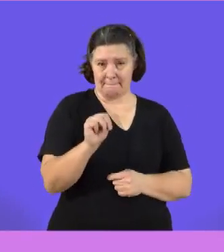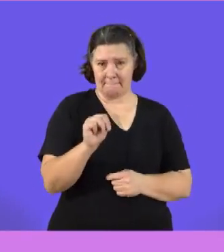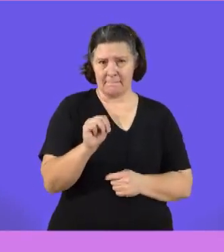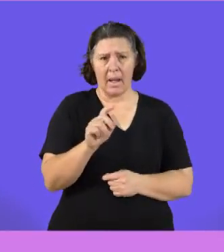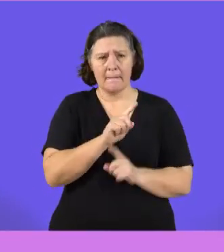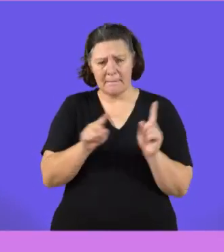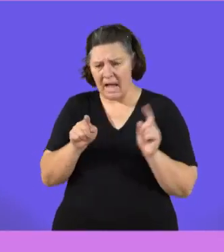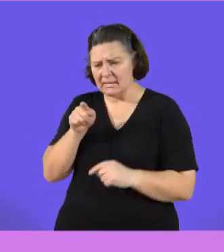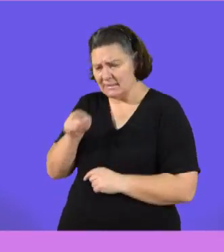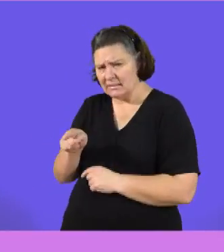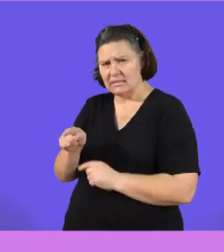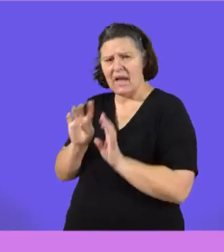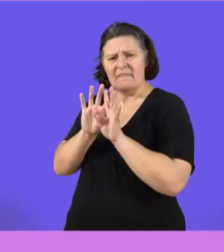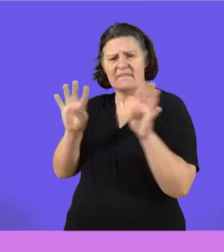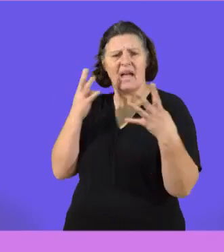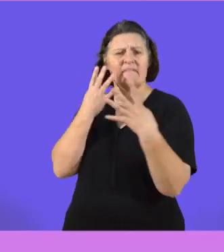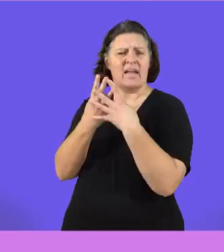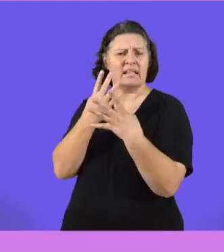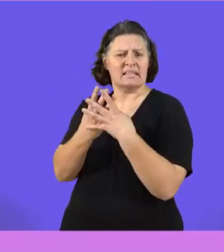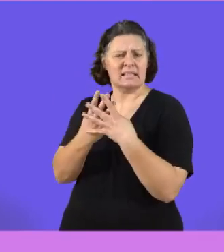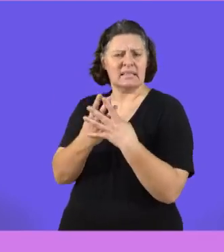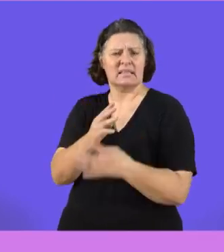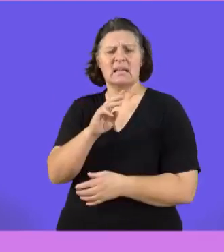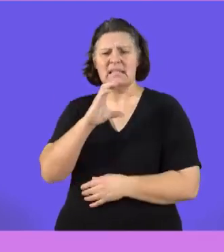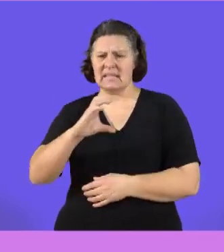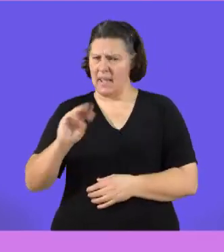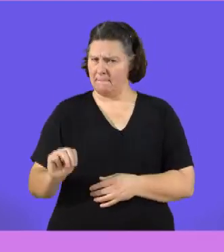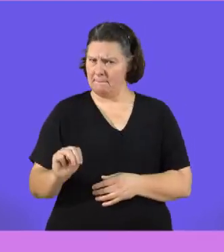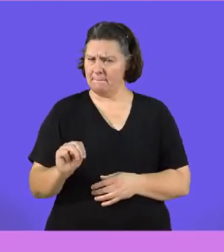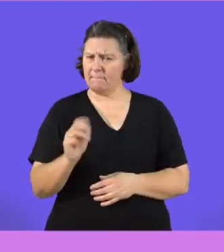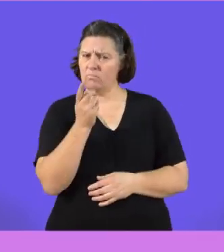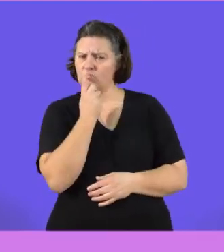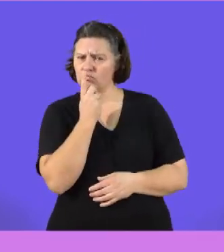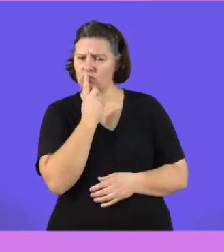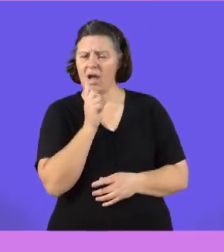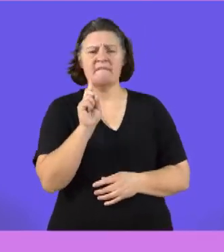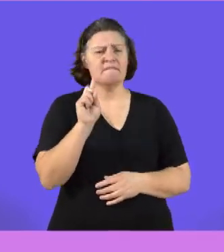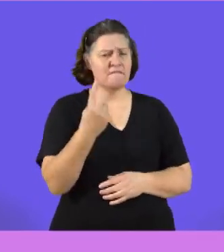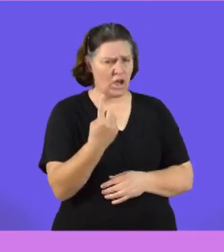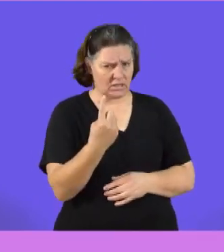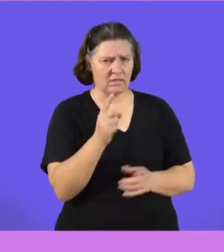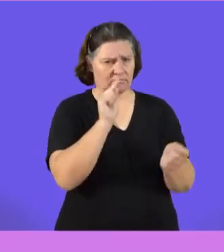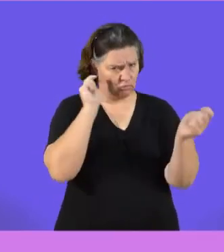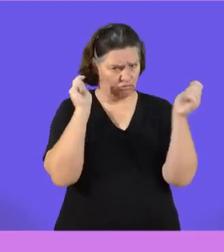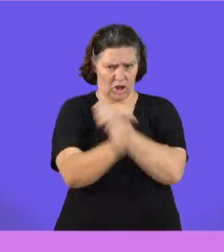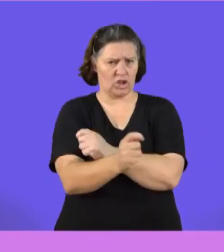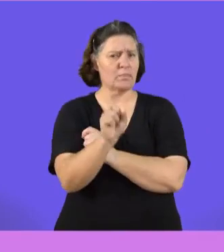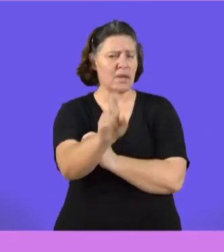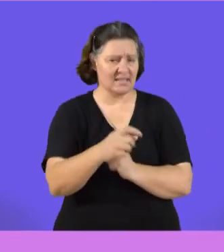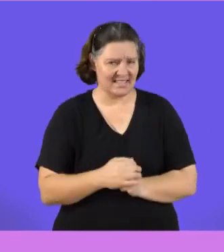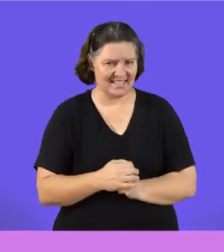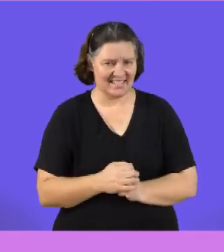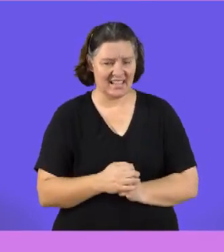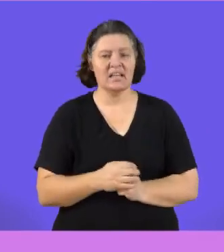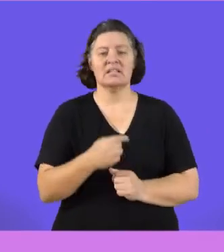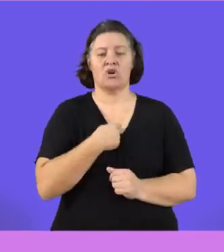there. But now we can see that the length of the fence is indicated in centimeters. So therefore, we first need to convert, right?